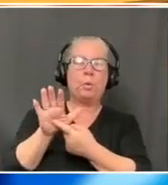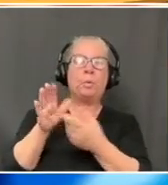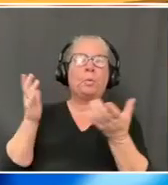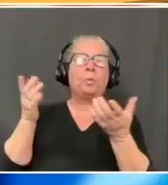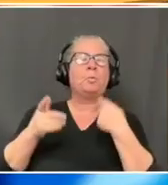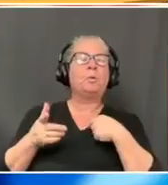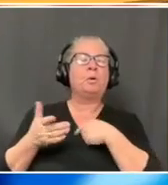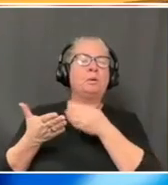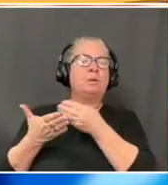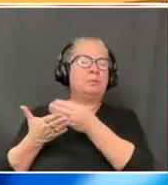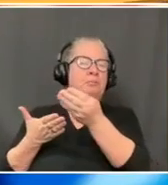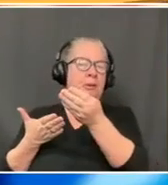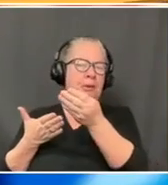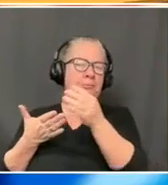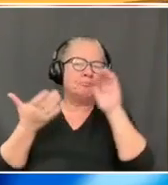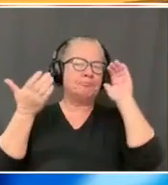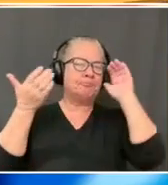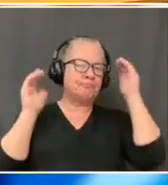that.